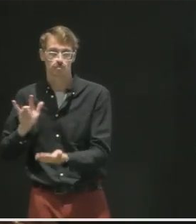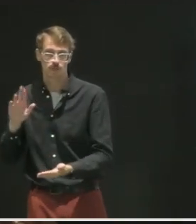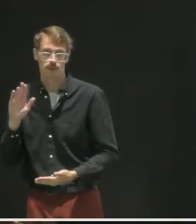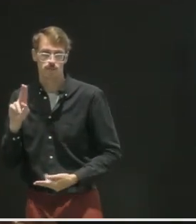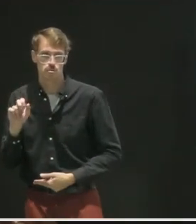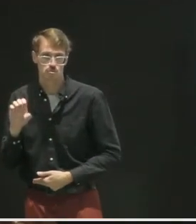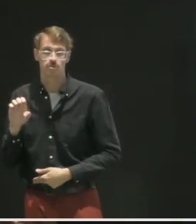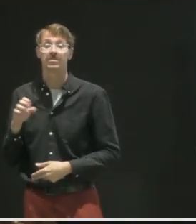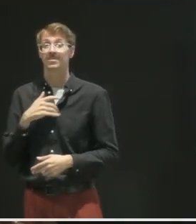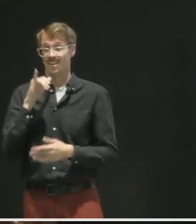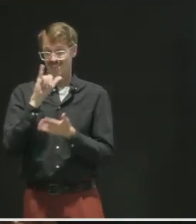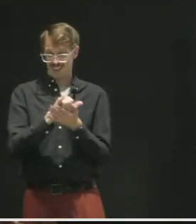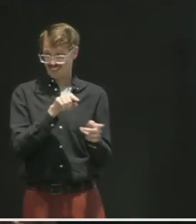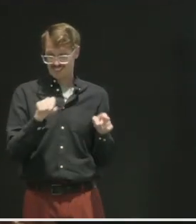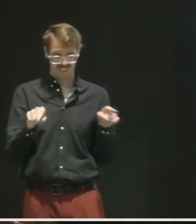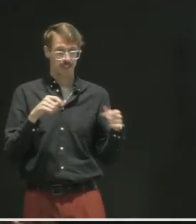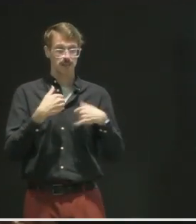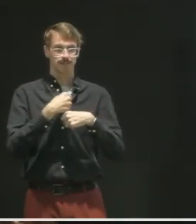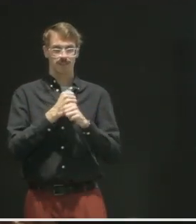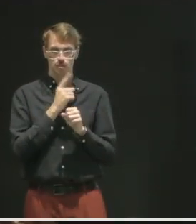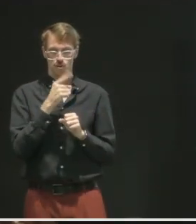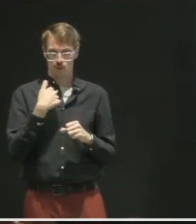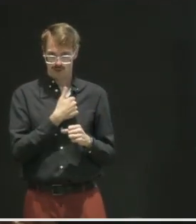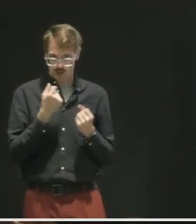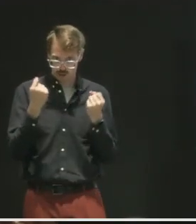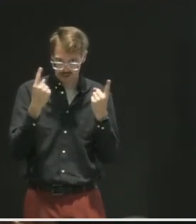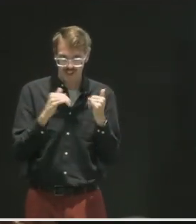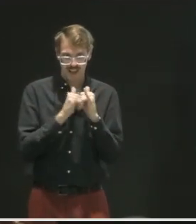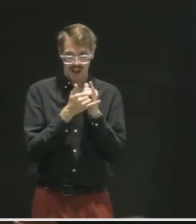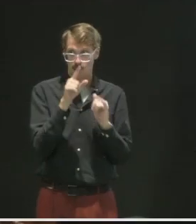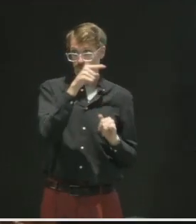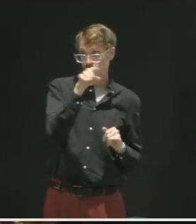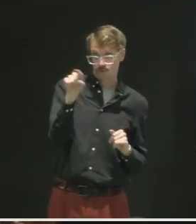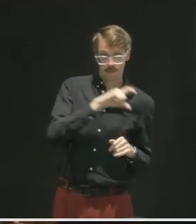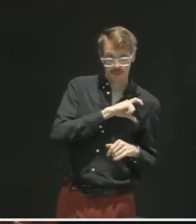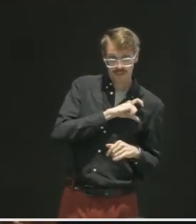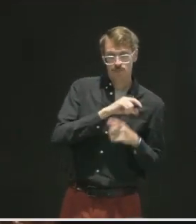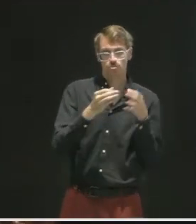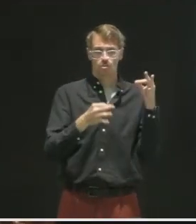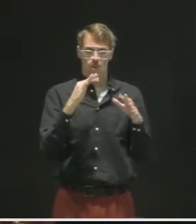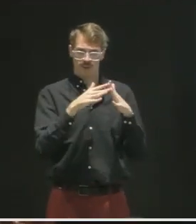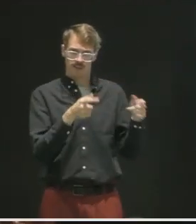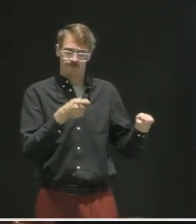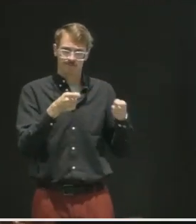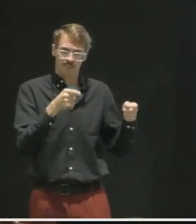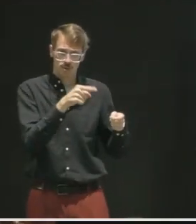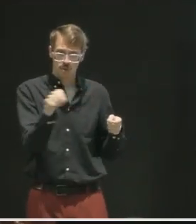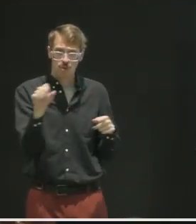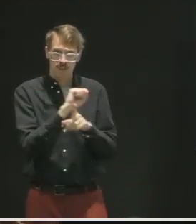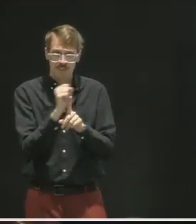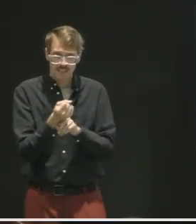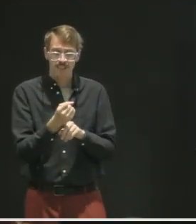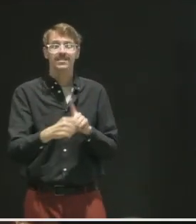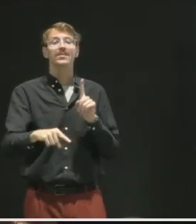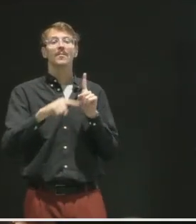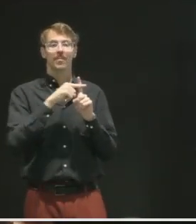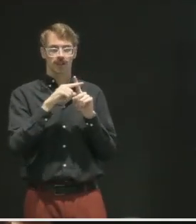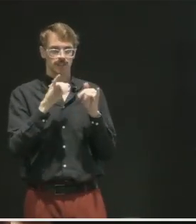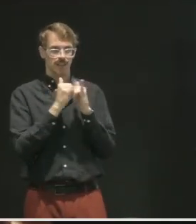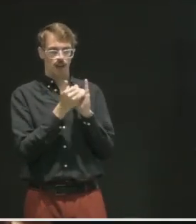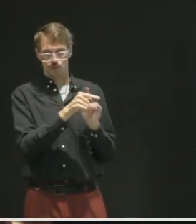shelter managers understand how best to manage these cases and the referral pathway has been key to